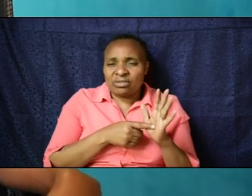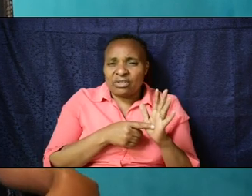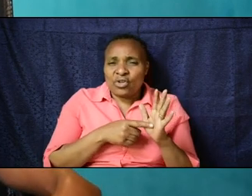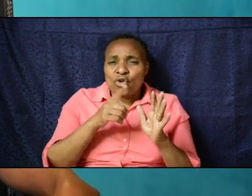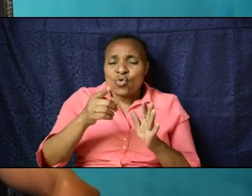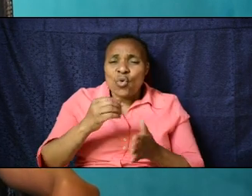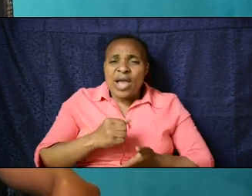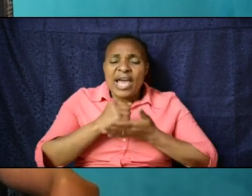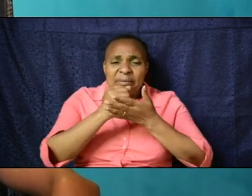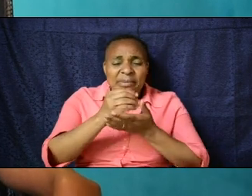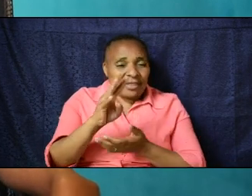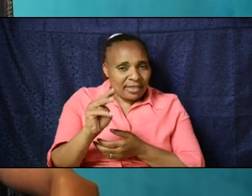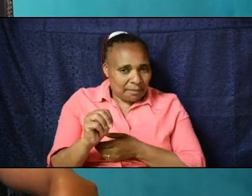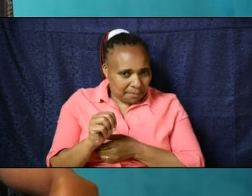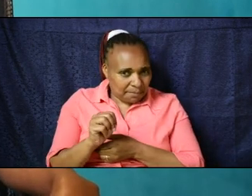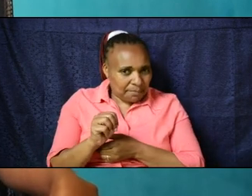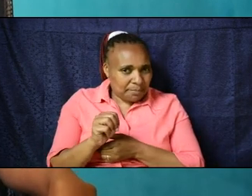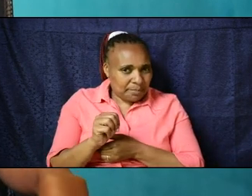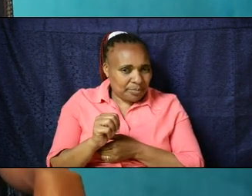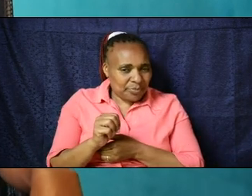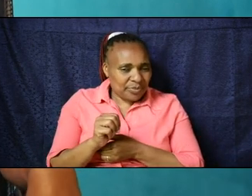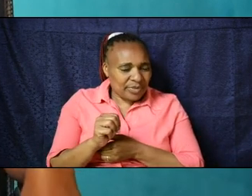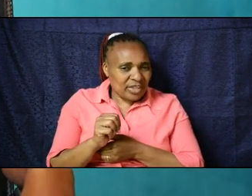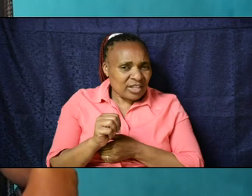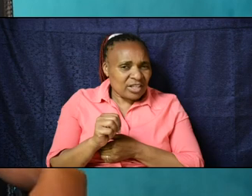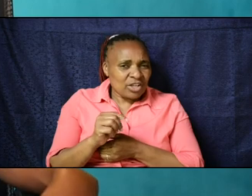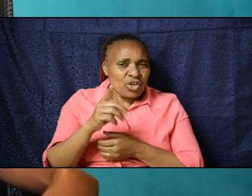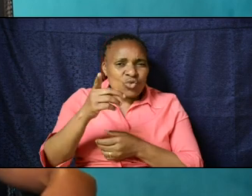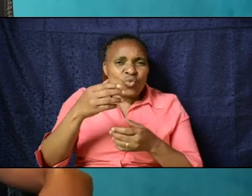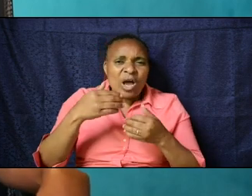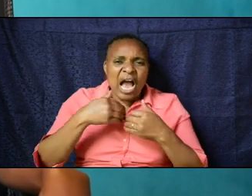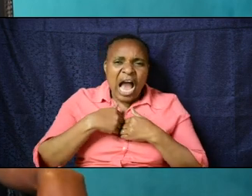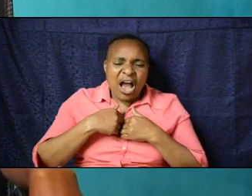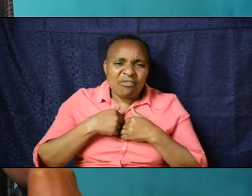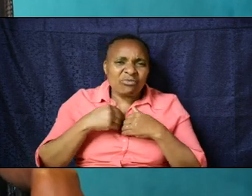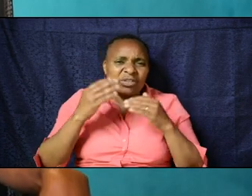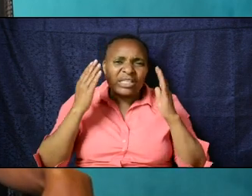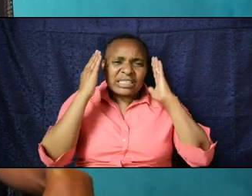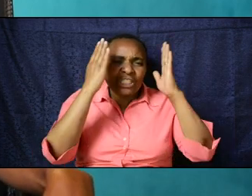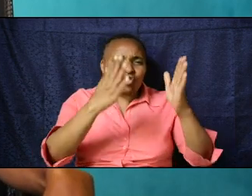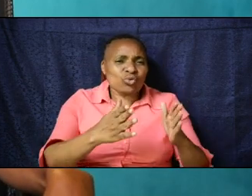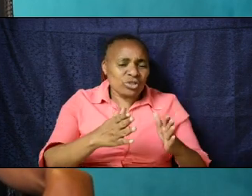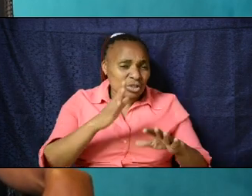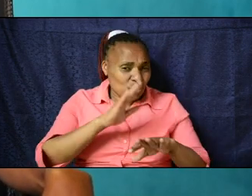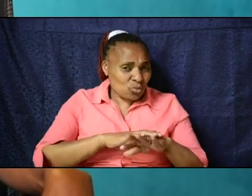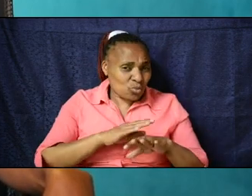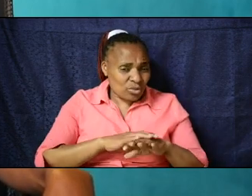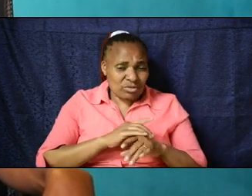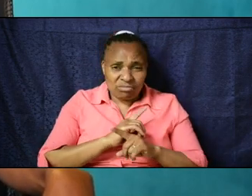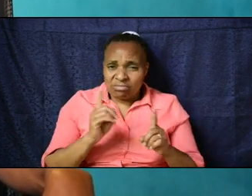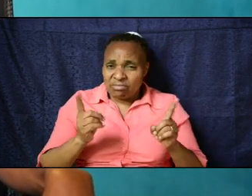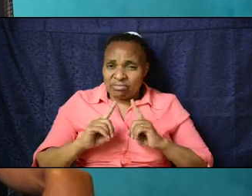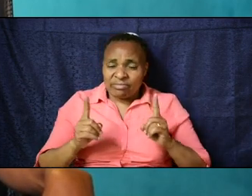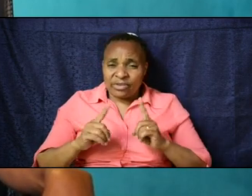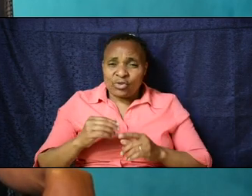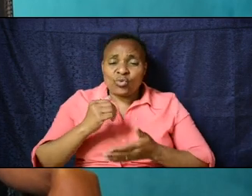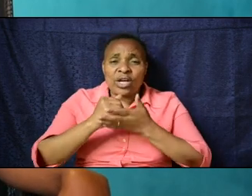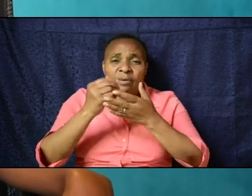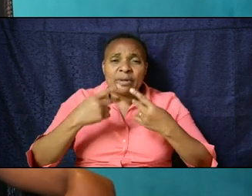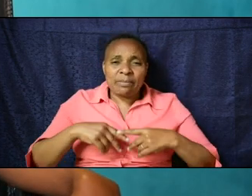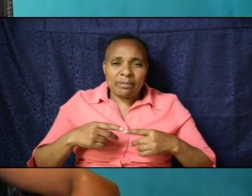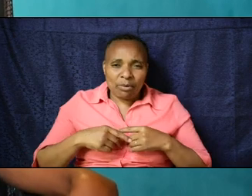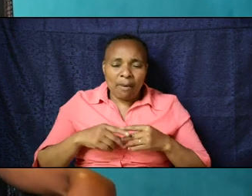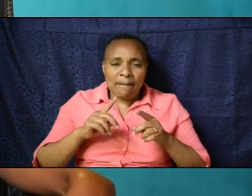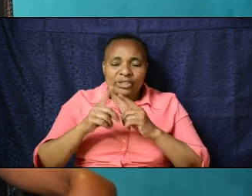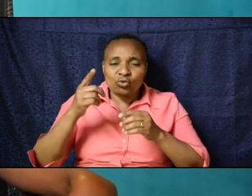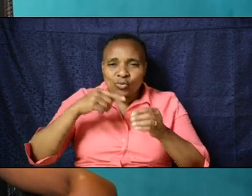you helping them were not the, you didn't have the right intentions for people. You can be helping people to lure them into a